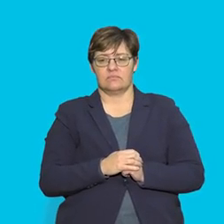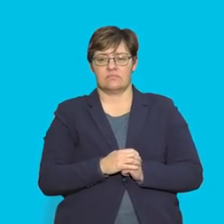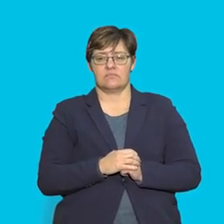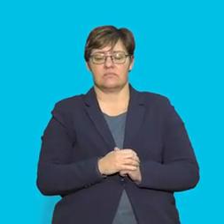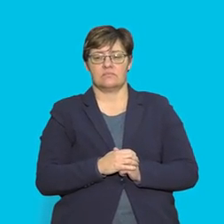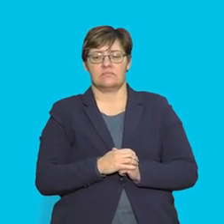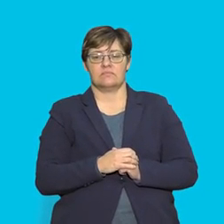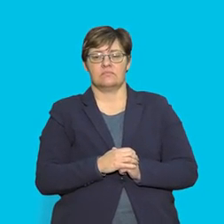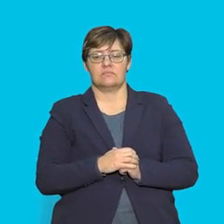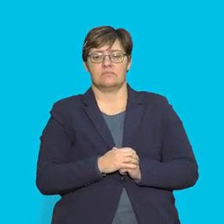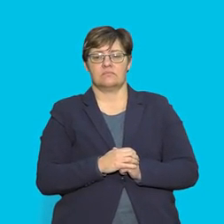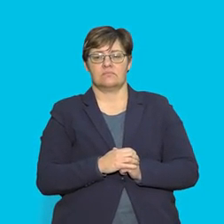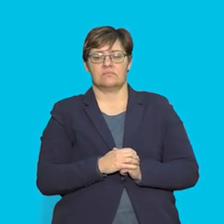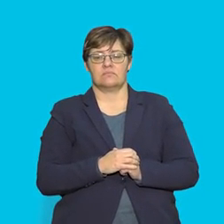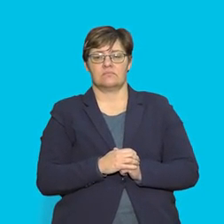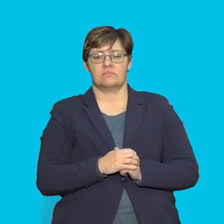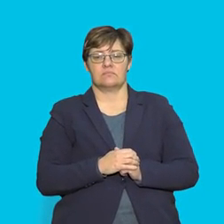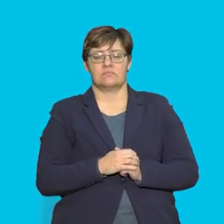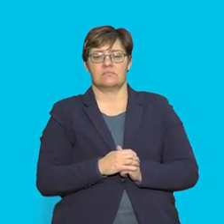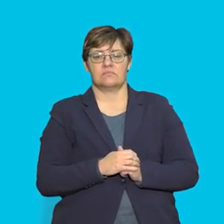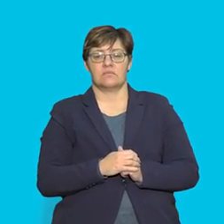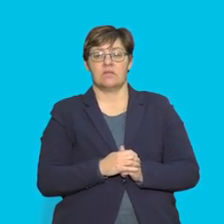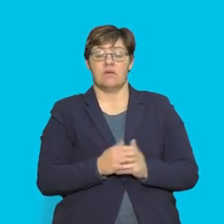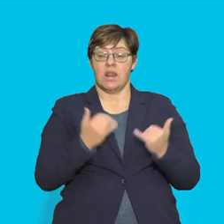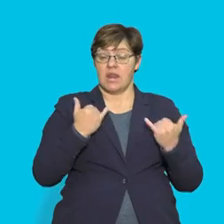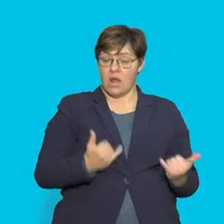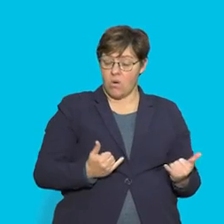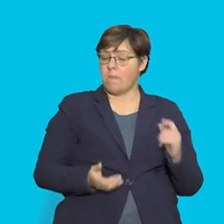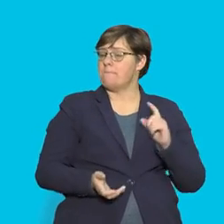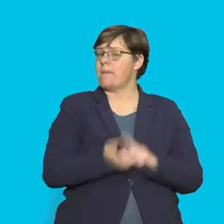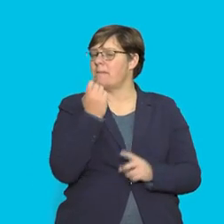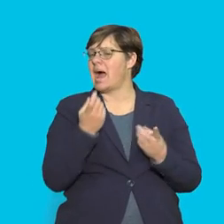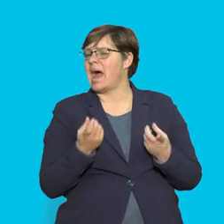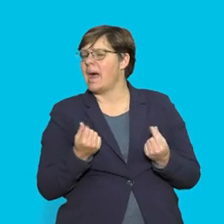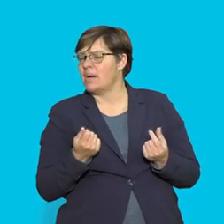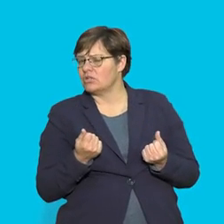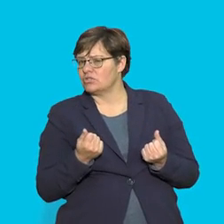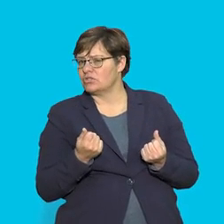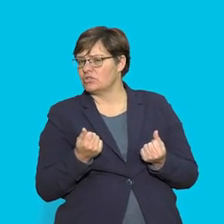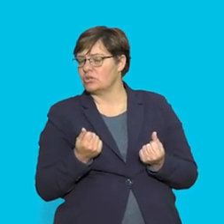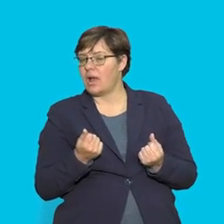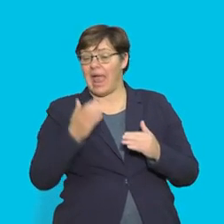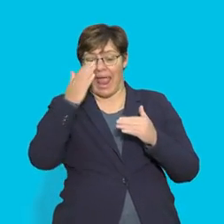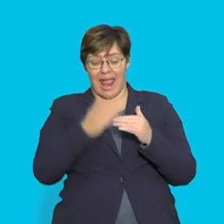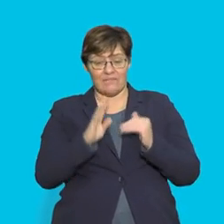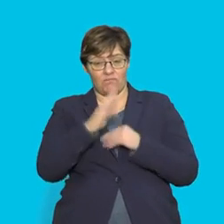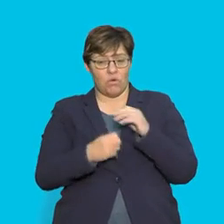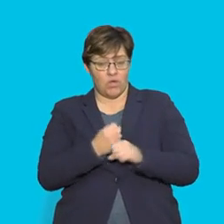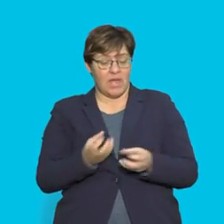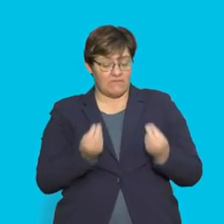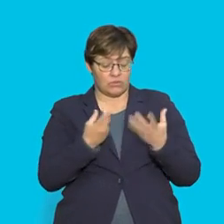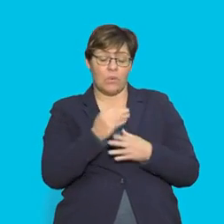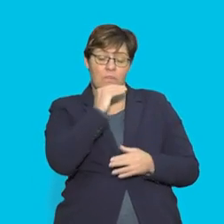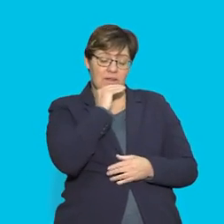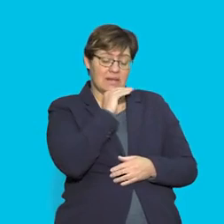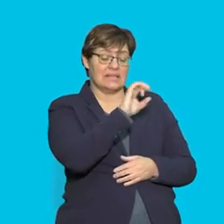will be 68 cents, right? Now, for us to find how much the cell B will